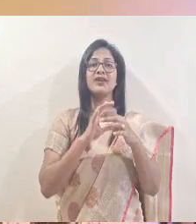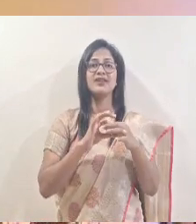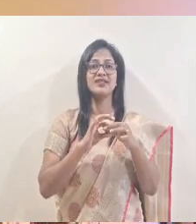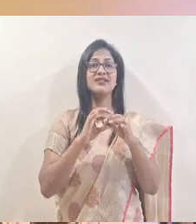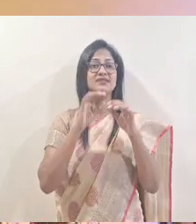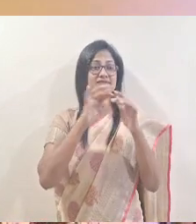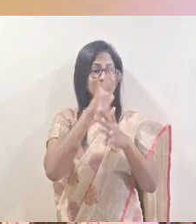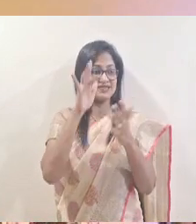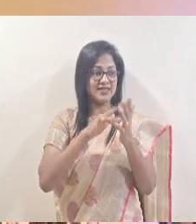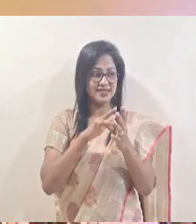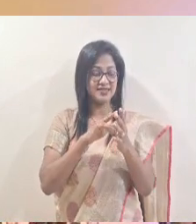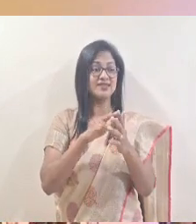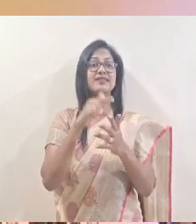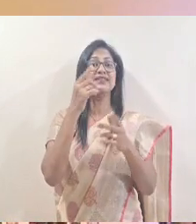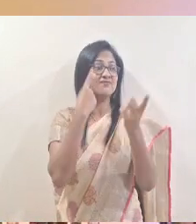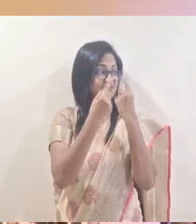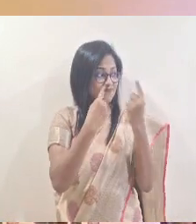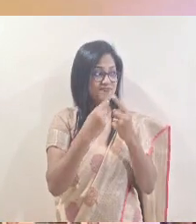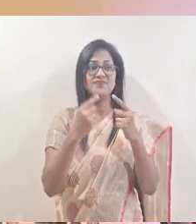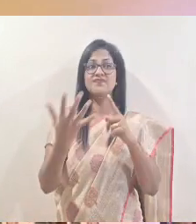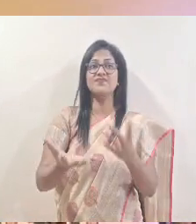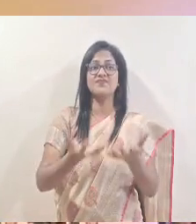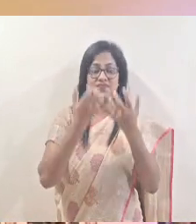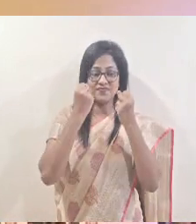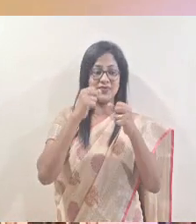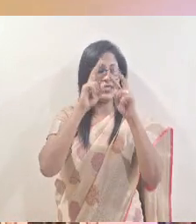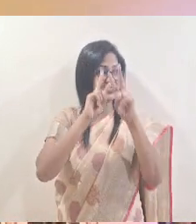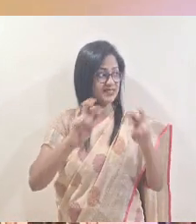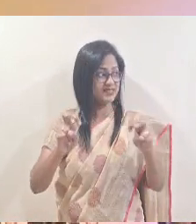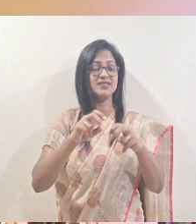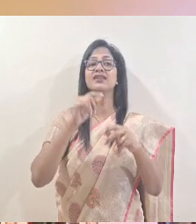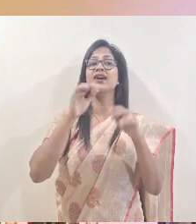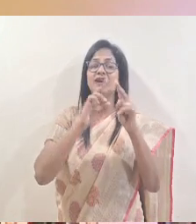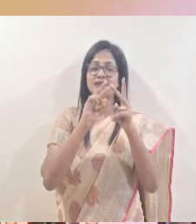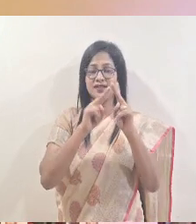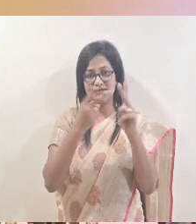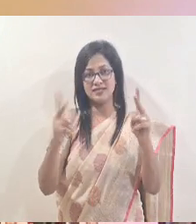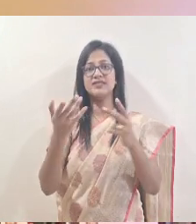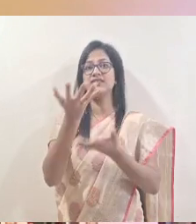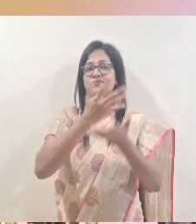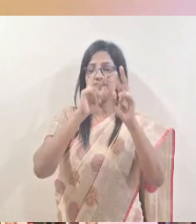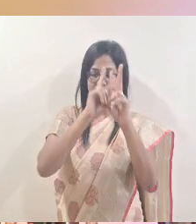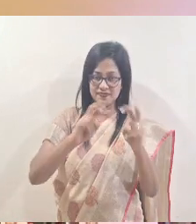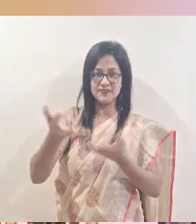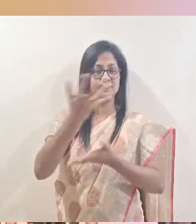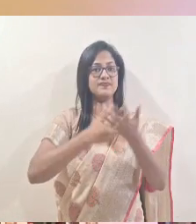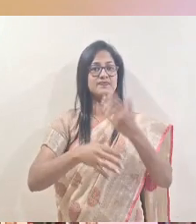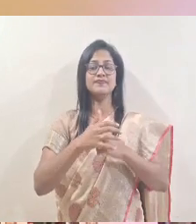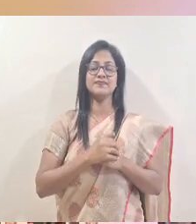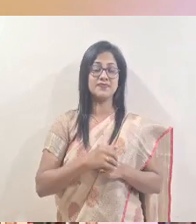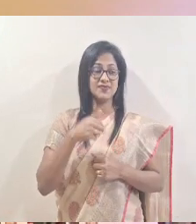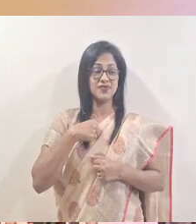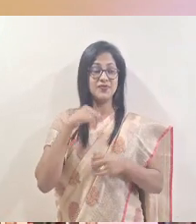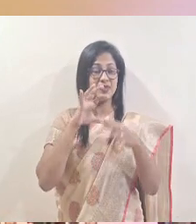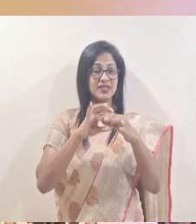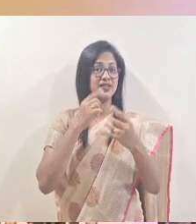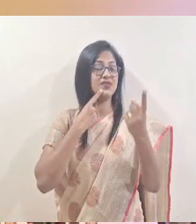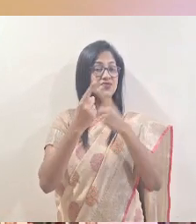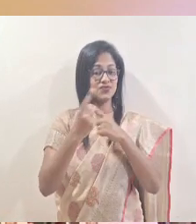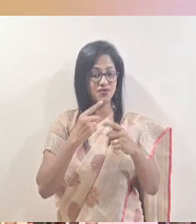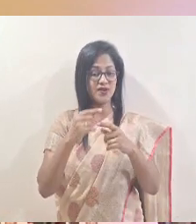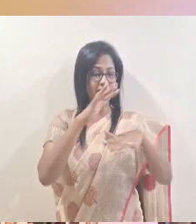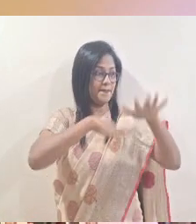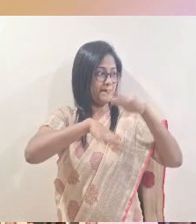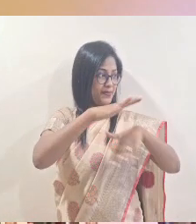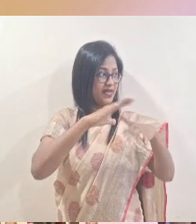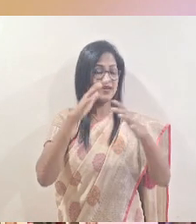past, centrality as such, the analysis which we adopted in this research, and the results and discussion as such. So when we are talking about